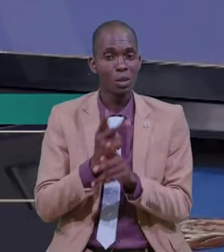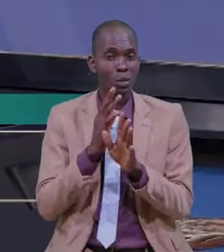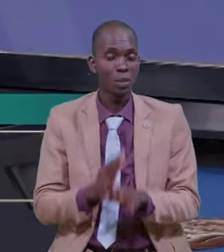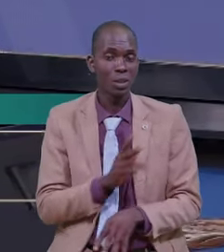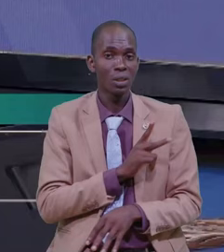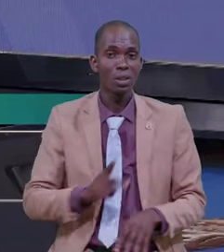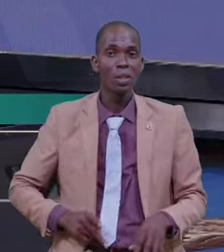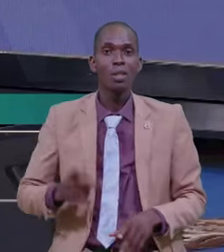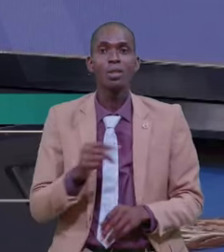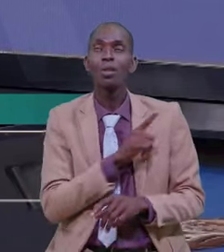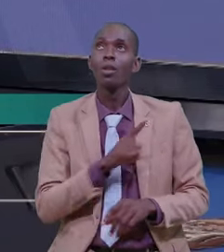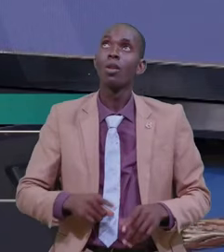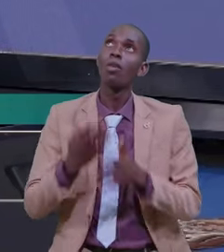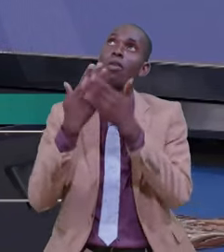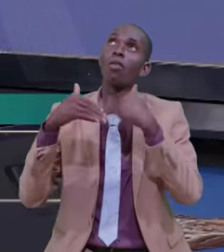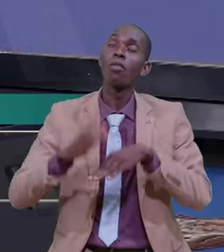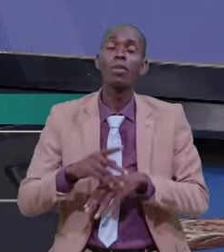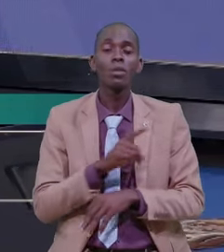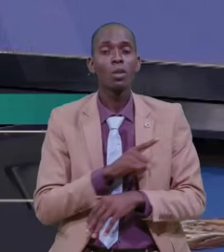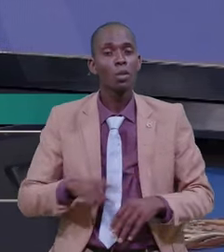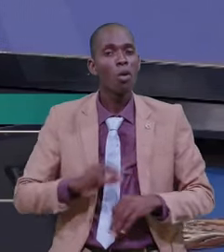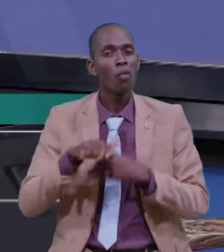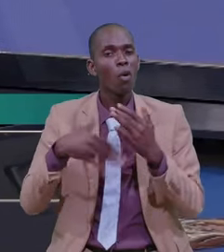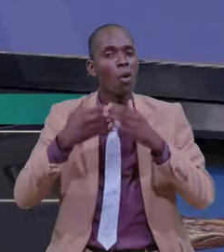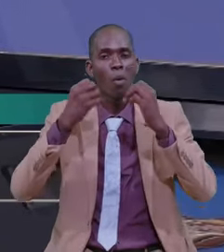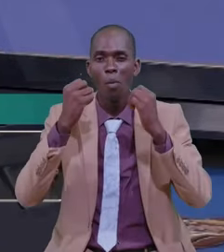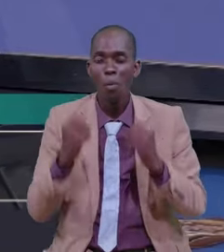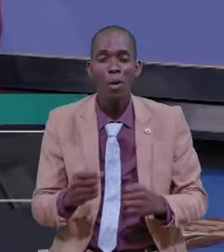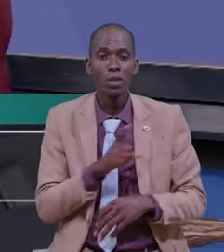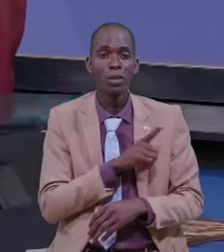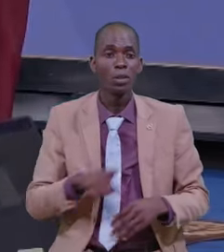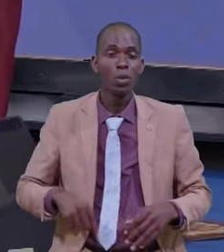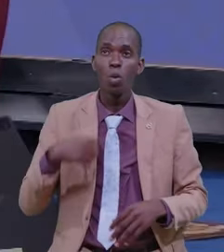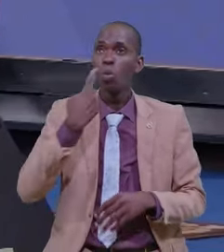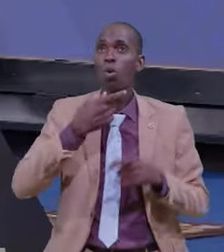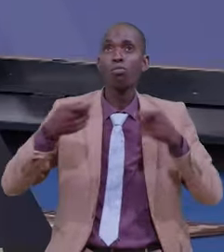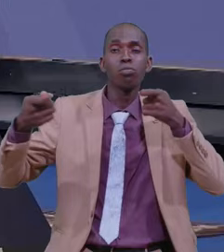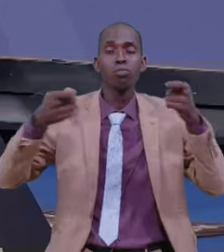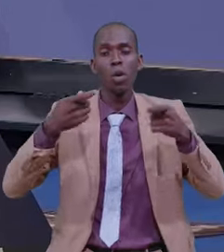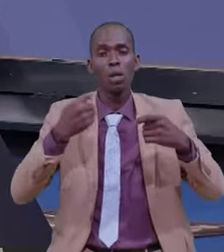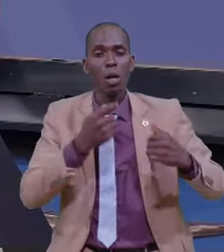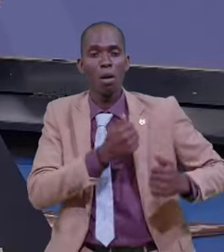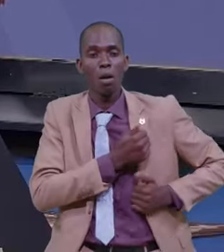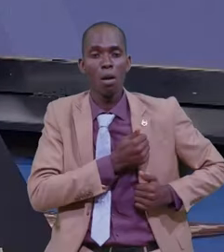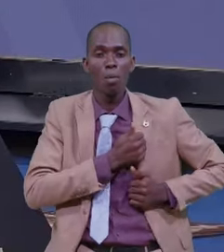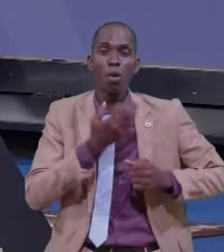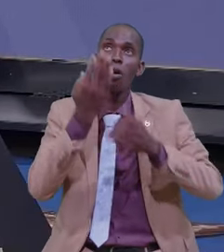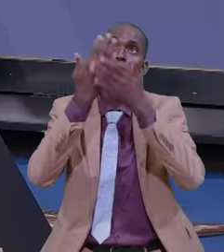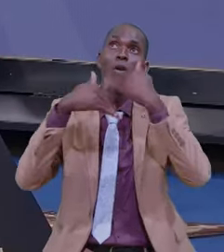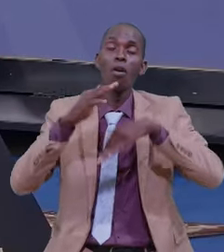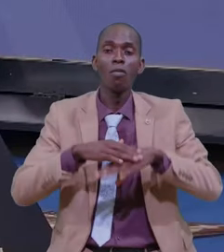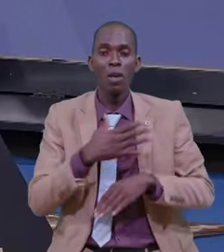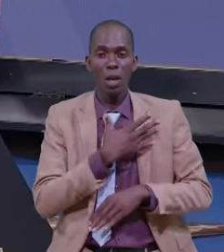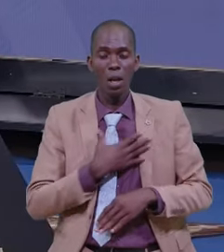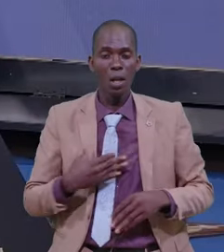the Lord of all power, the Lord that controls the army of heaven and the army